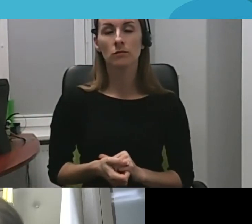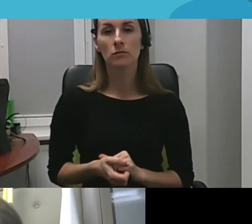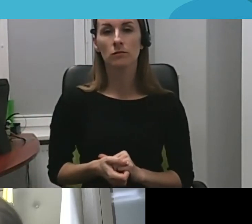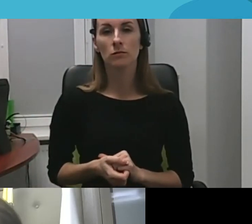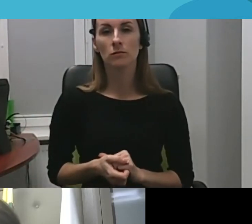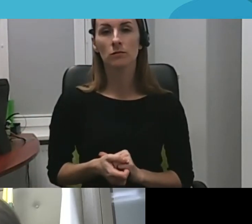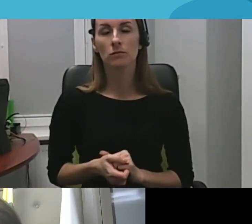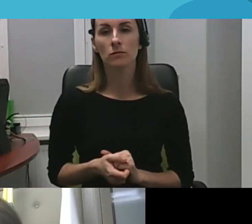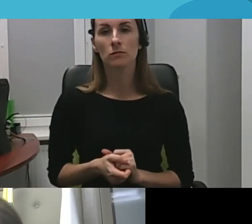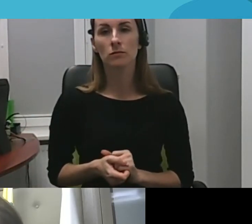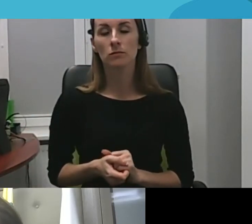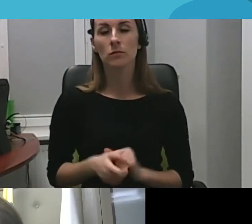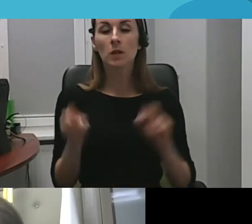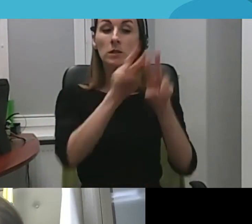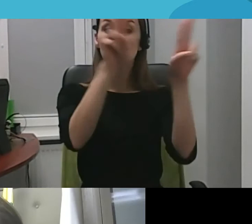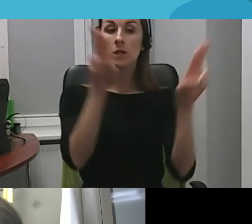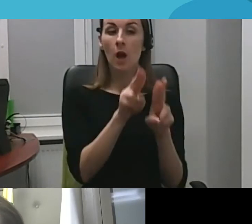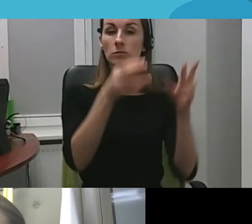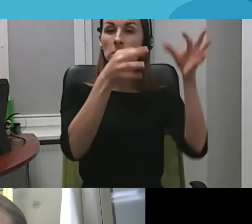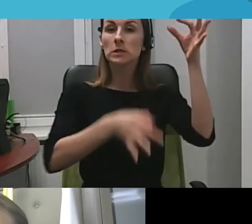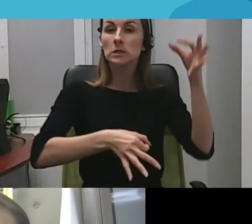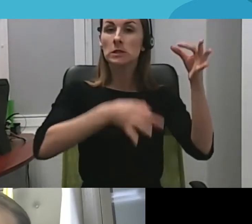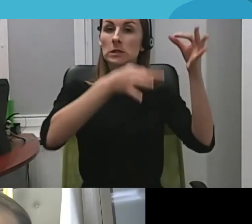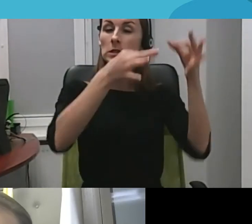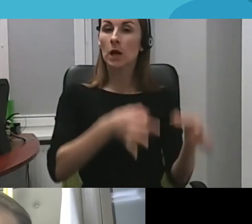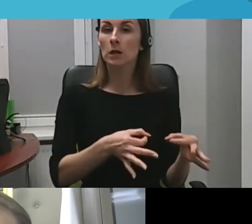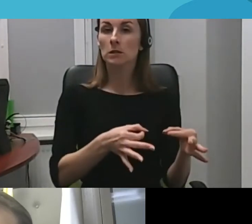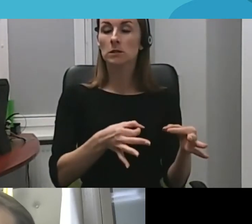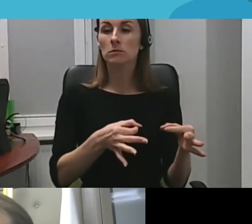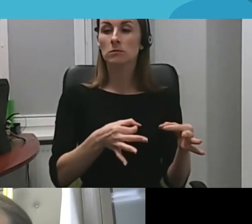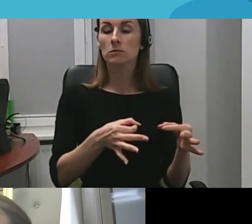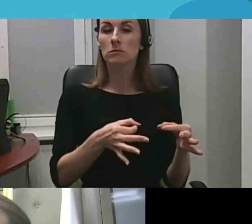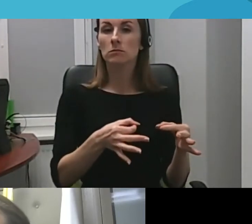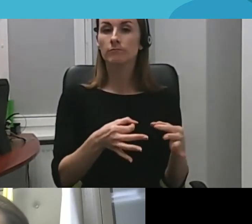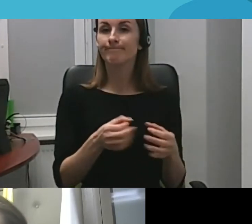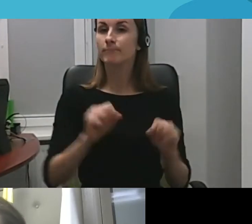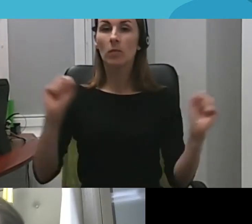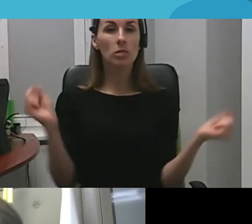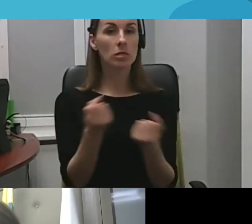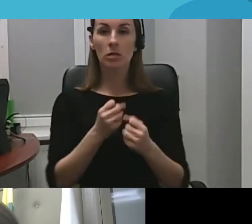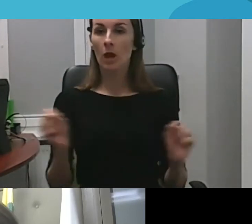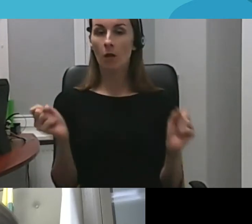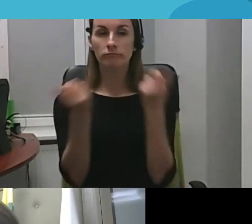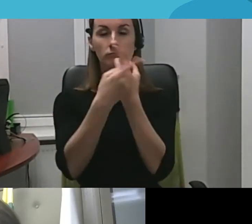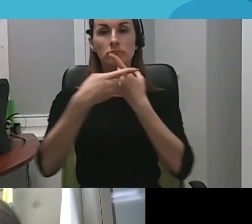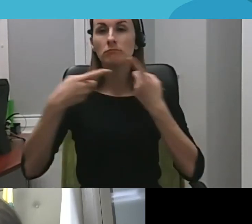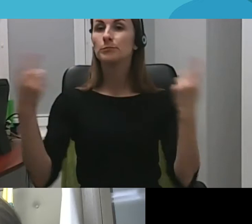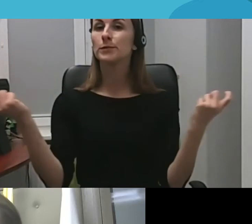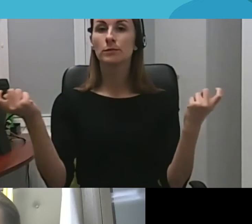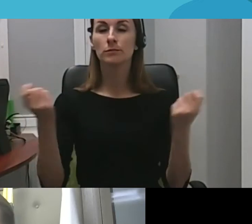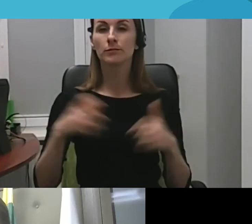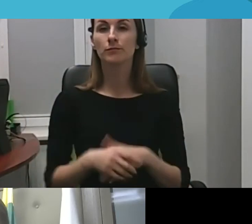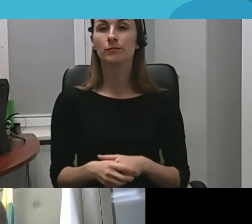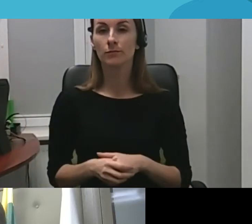with international standards. One of the international standards is simply necessity in a democratic society. And it is